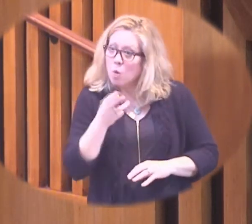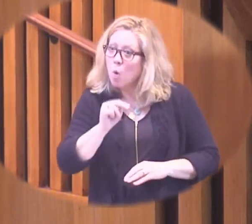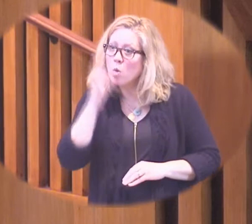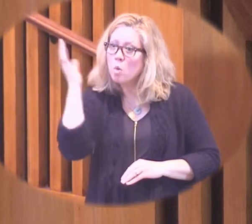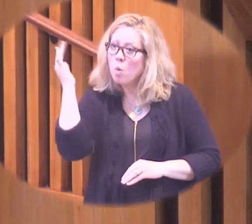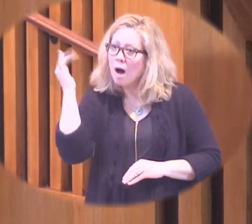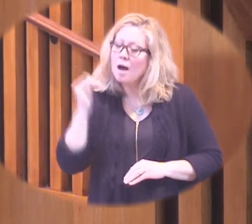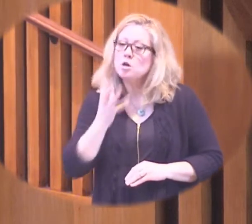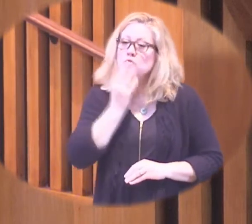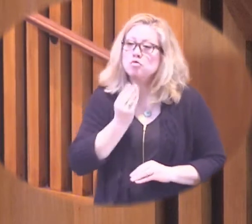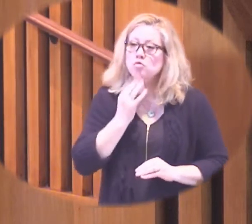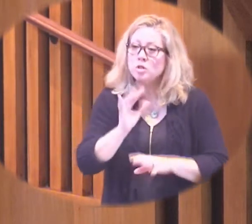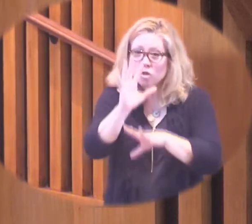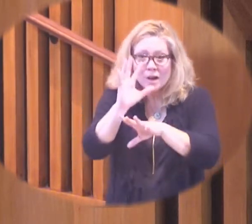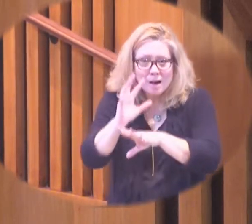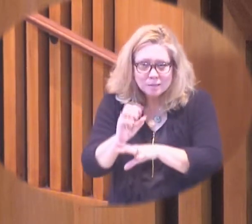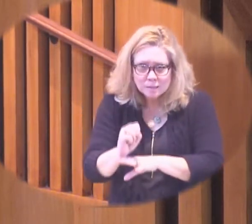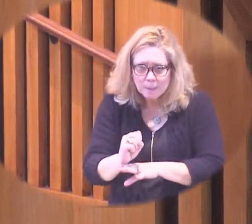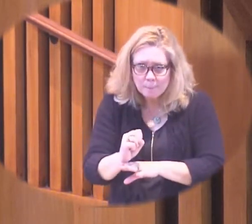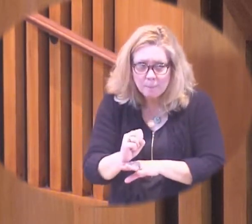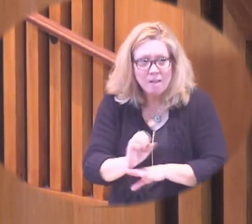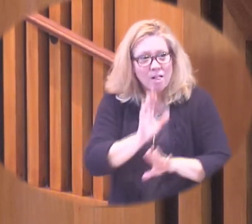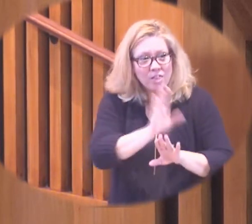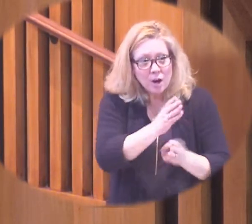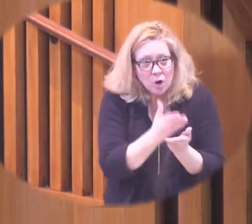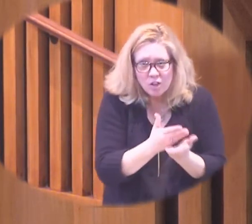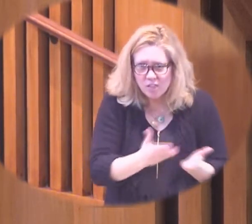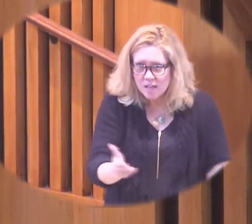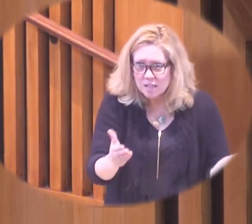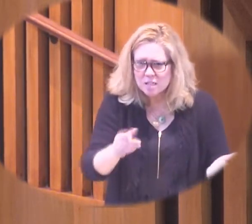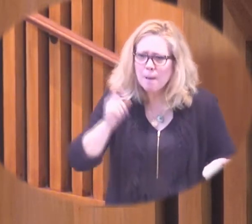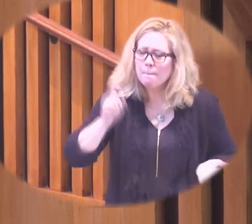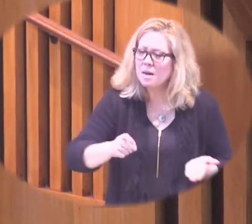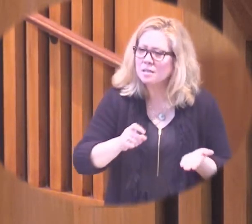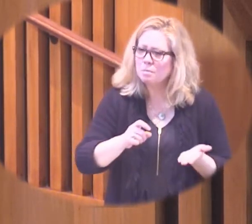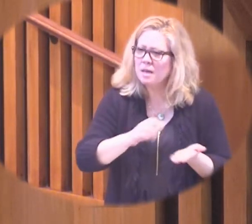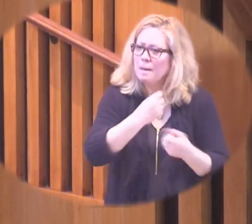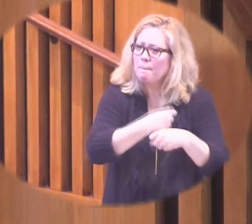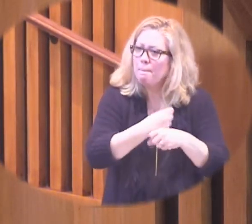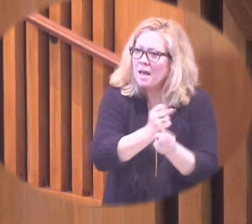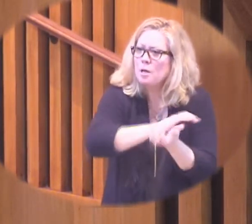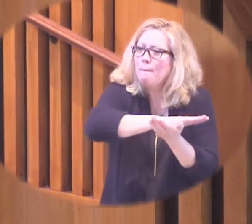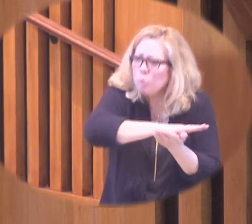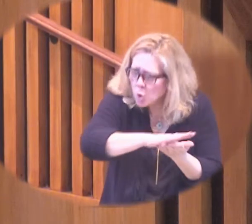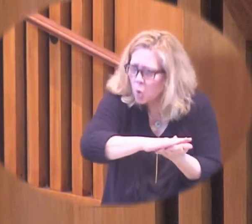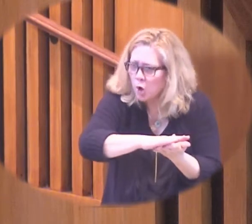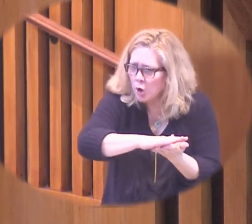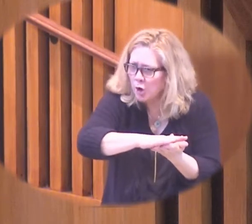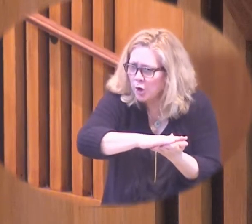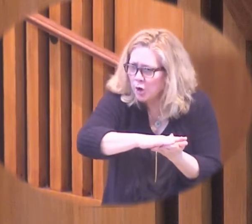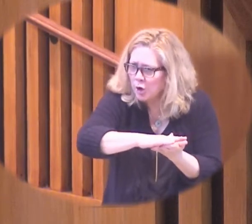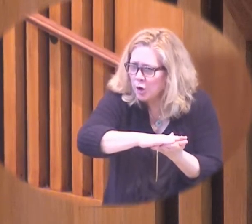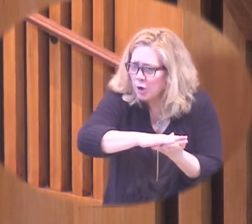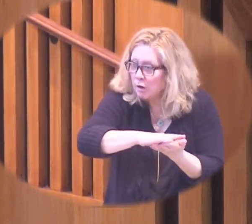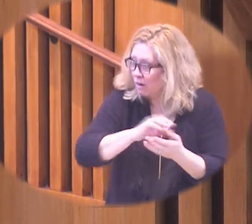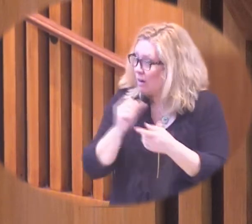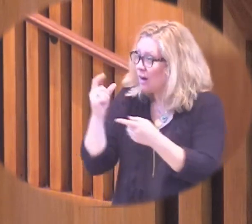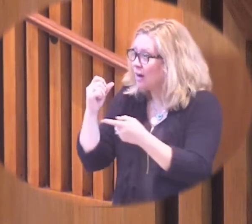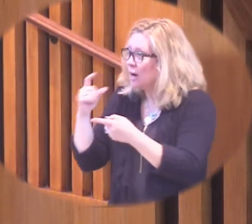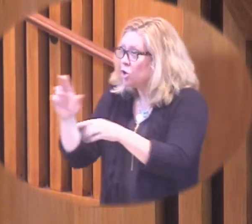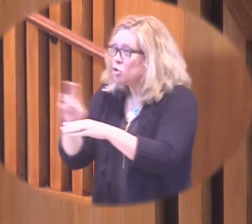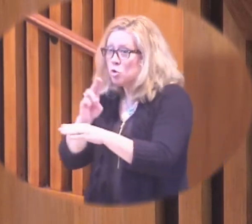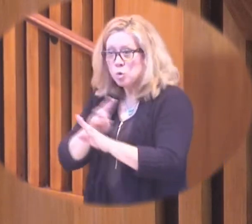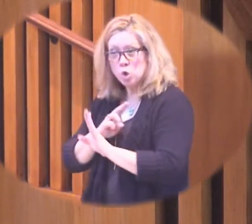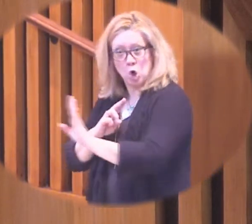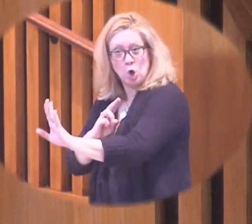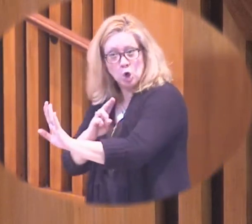the circumstances of a woman and a Samaritan woman, he's drinking from the same utensil that she would